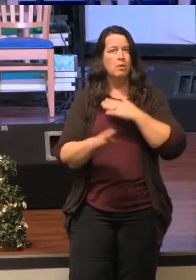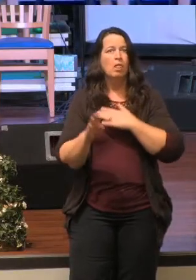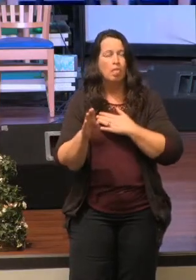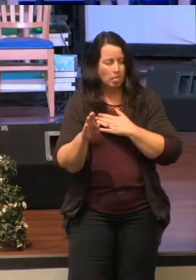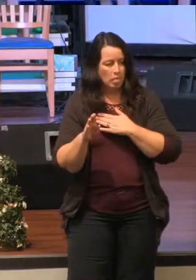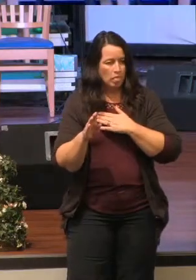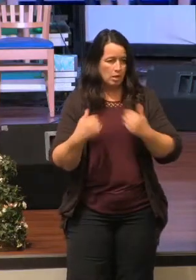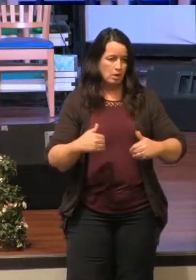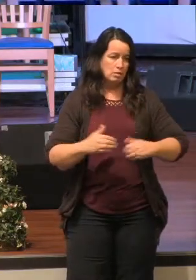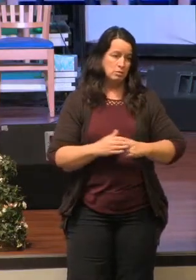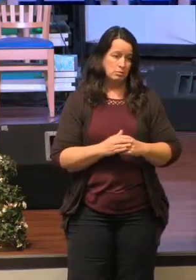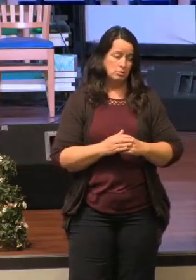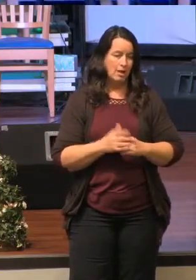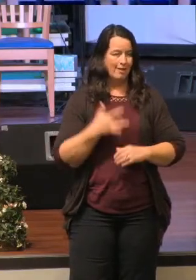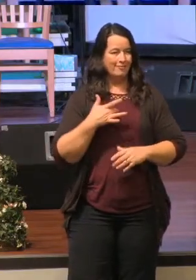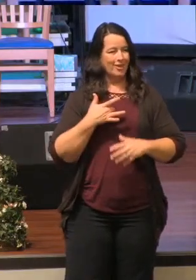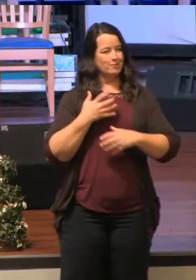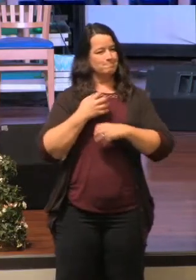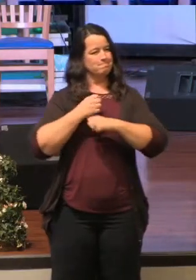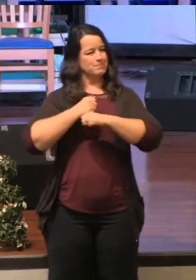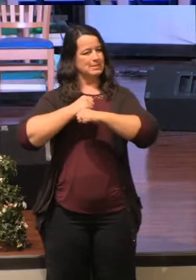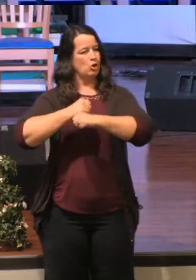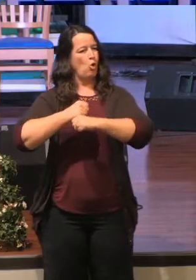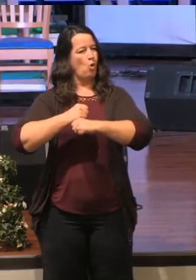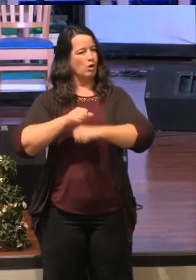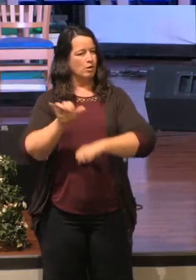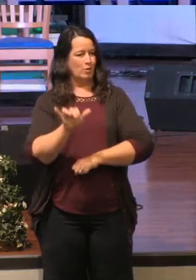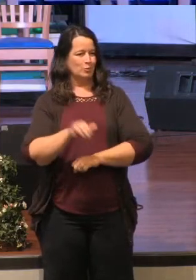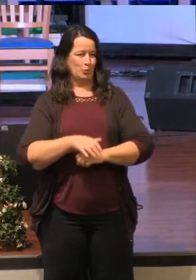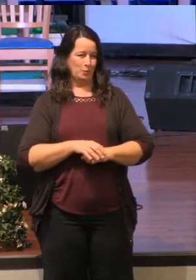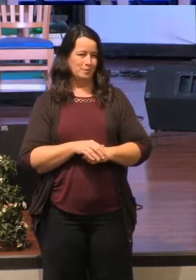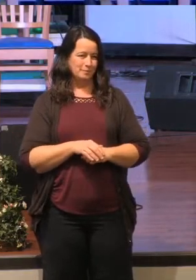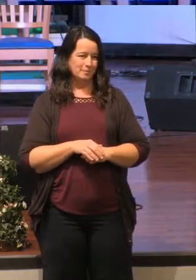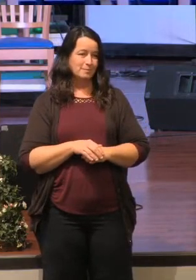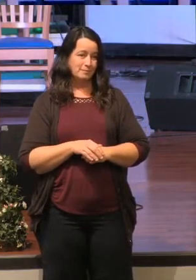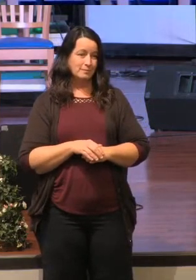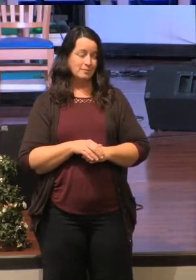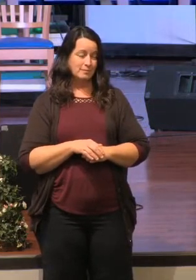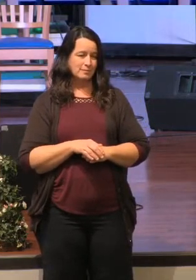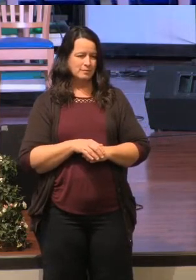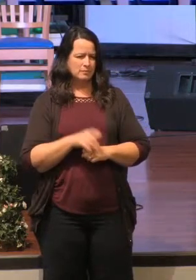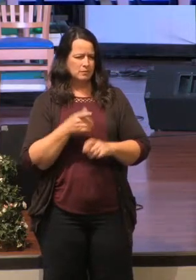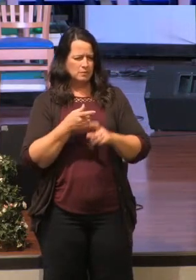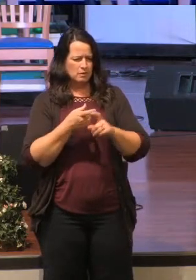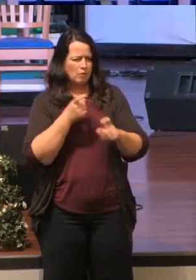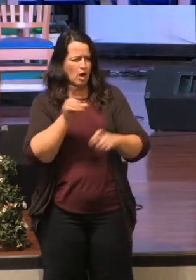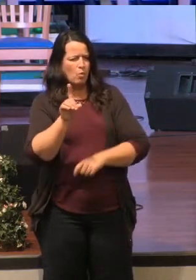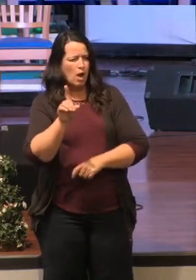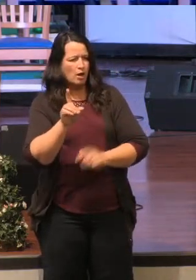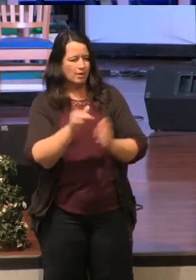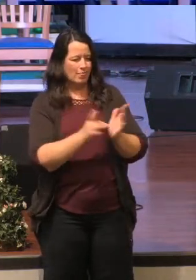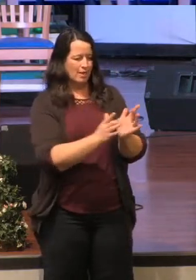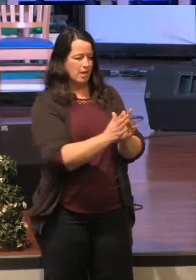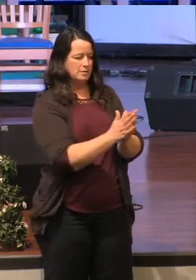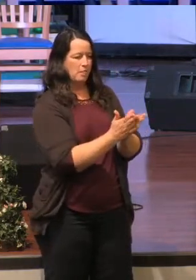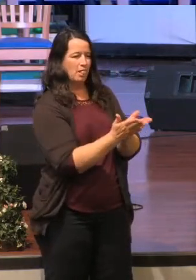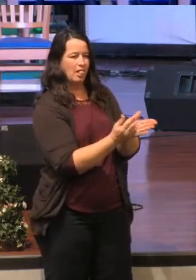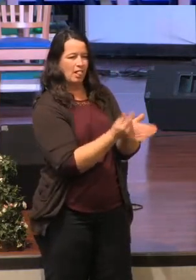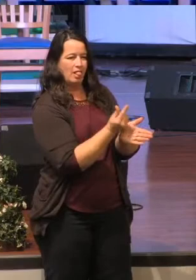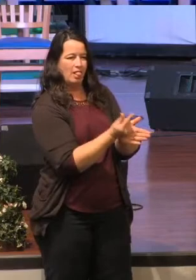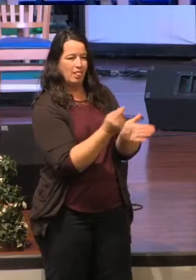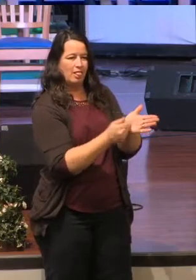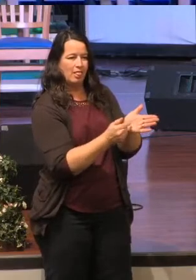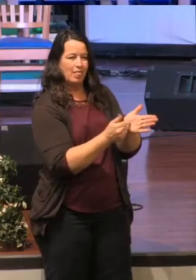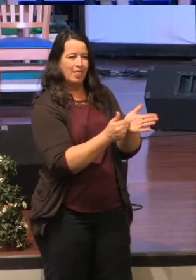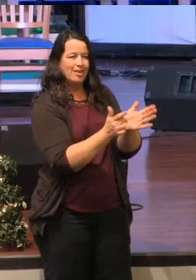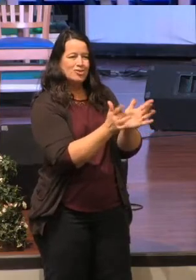it. And may I just say it's all based in the gospel. I'll say, well, Pastor Mike, what is that? Oh, so glad you asked. This Jesus we're